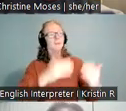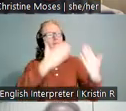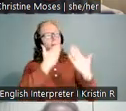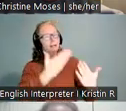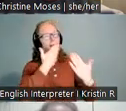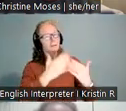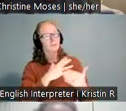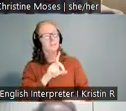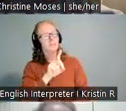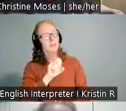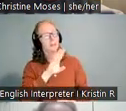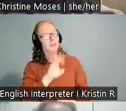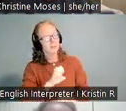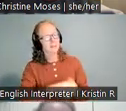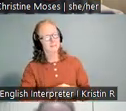Commissioner.